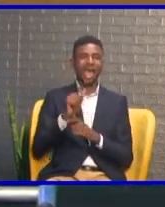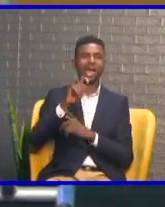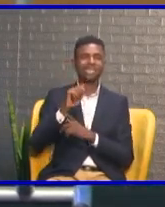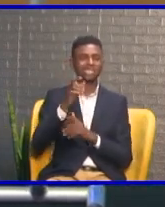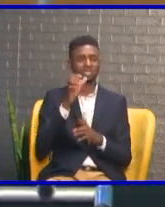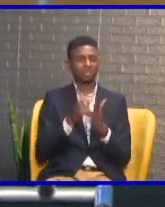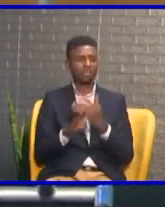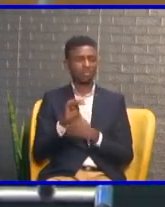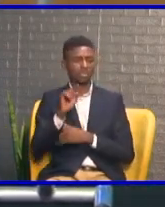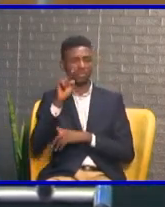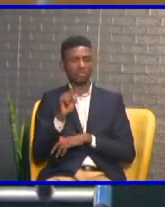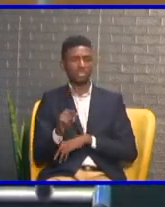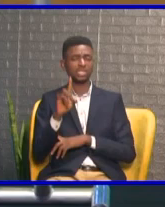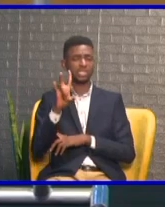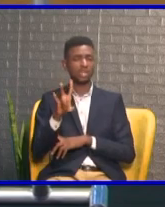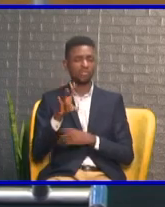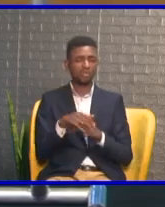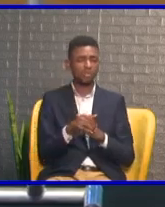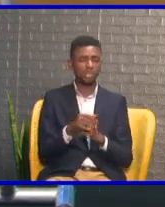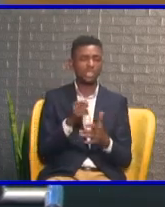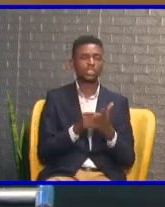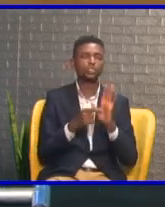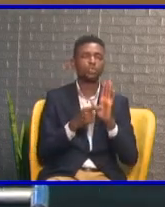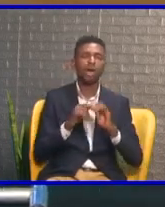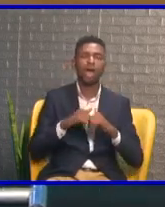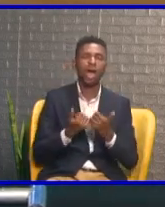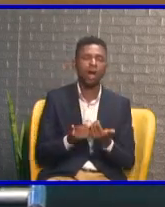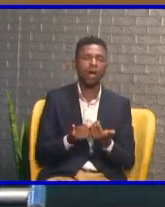7. This story is so powerful because it shows us how faith works.